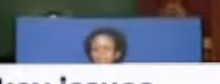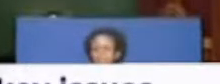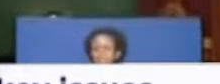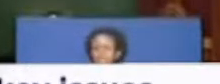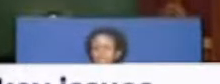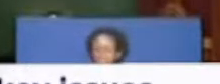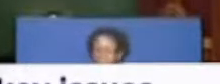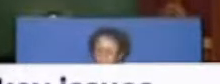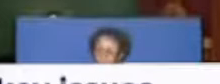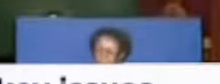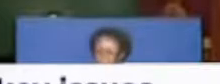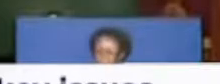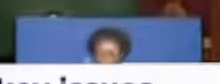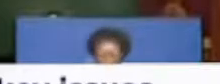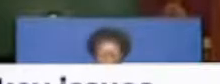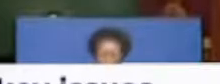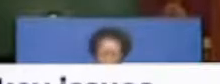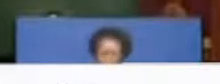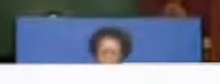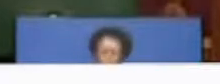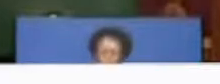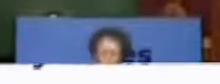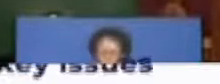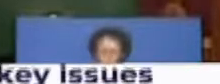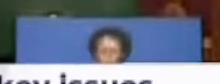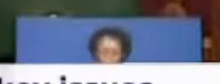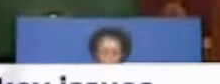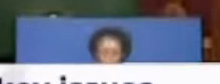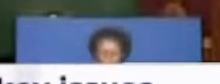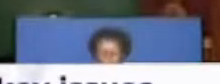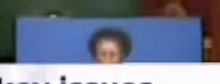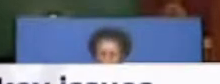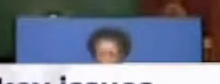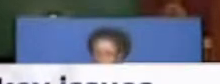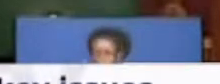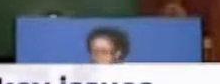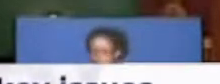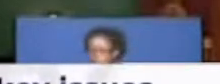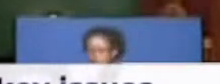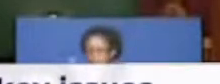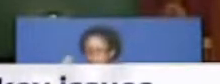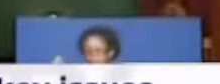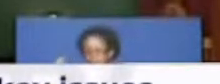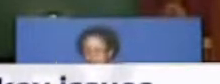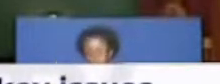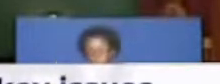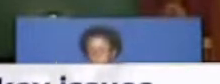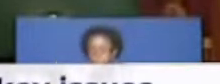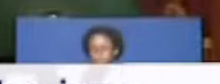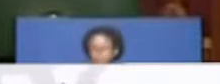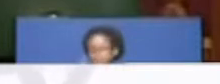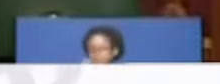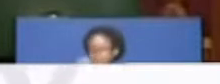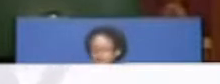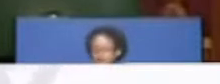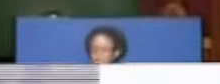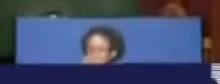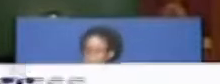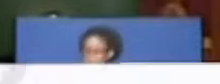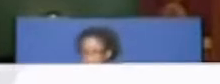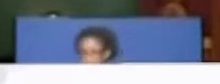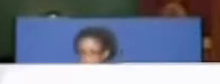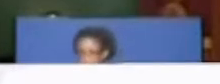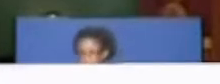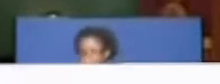small-scale farmers, and a further 1.5 billion to assist flower and horticultural producers to